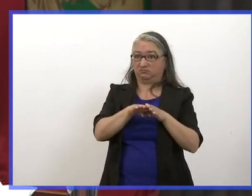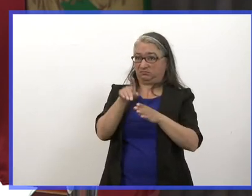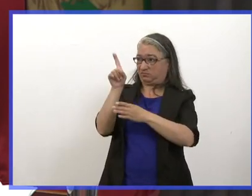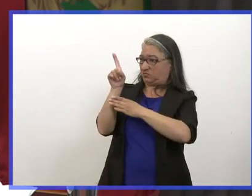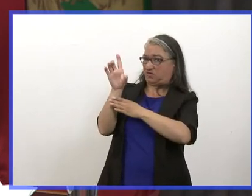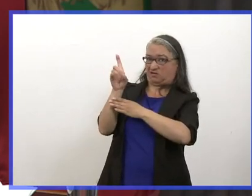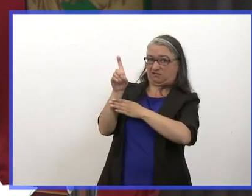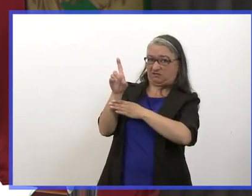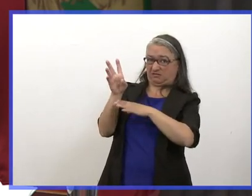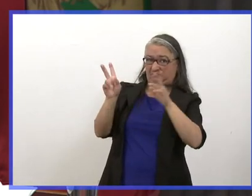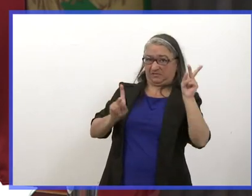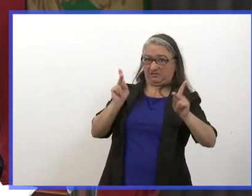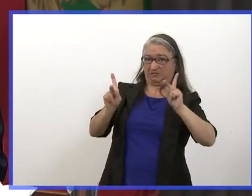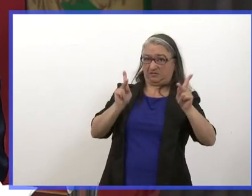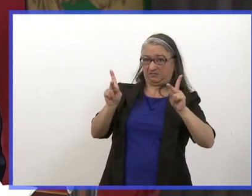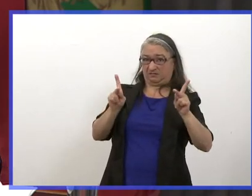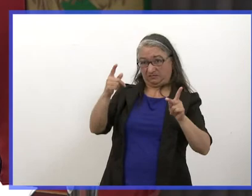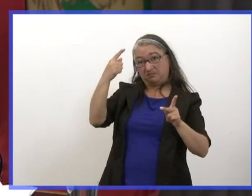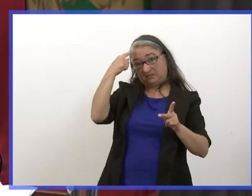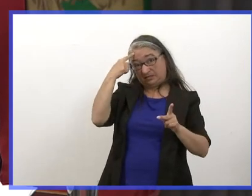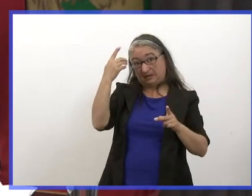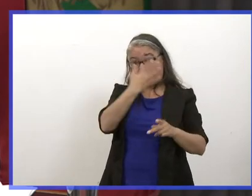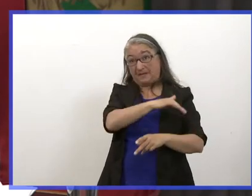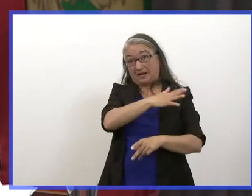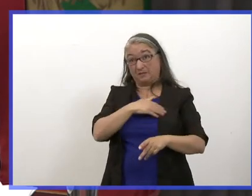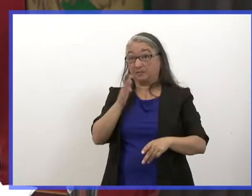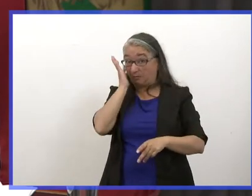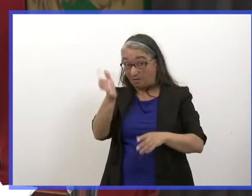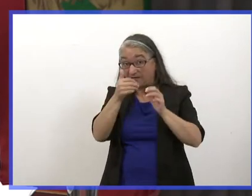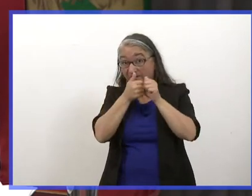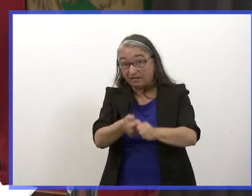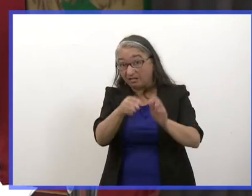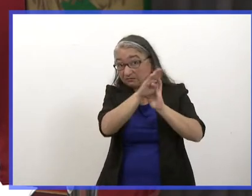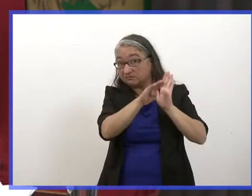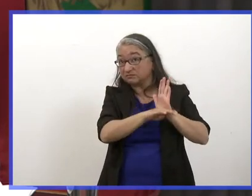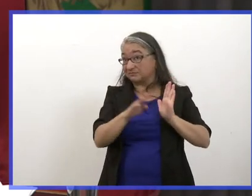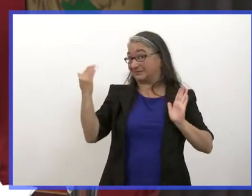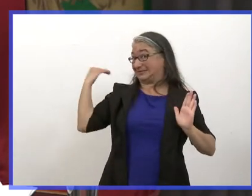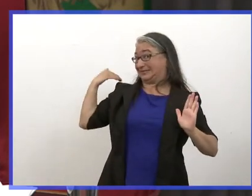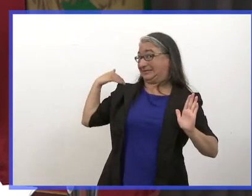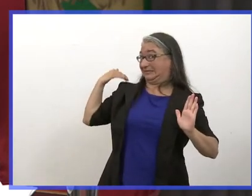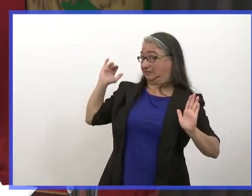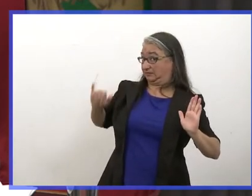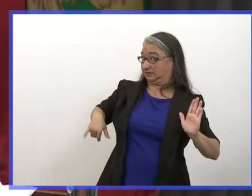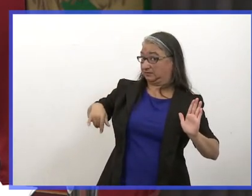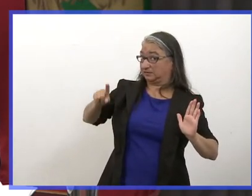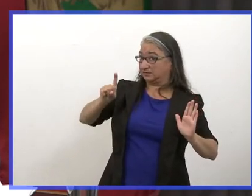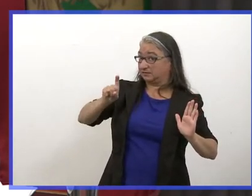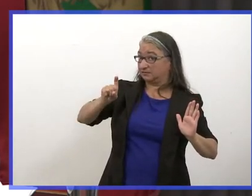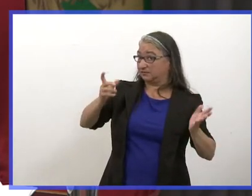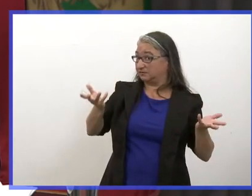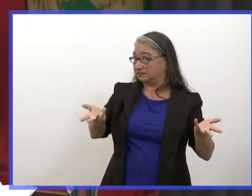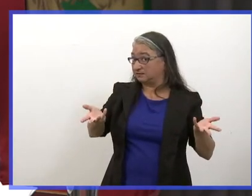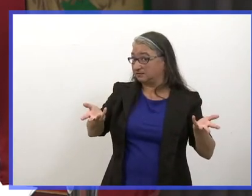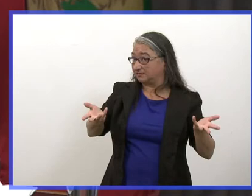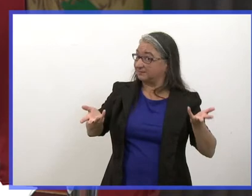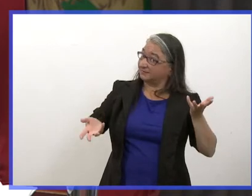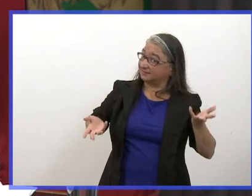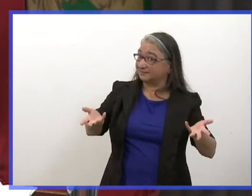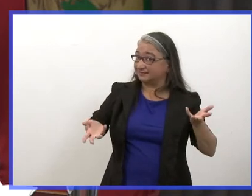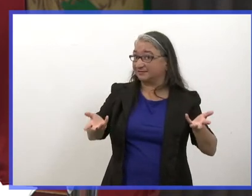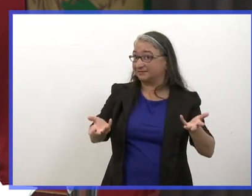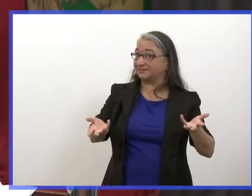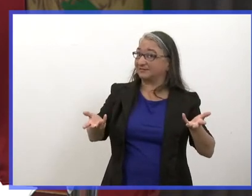would have got buy-in from the public? So there's a factor to consider that the public health people have to consider here. Plus, what is the mental